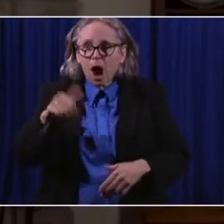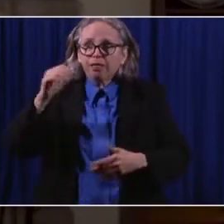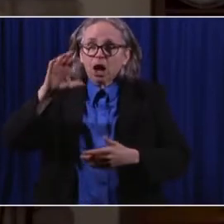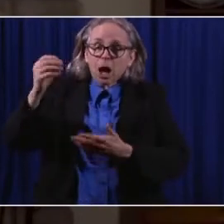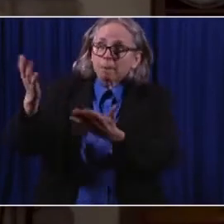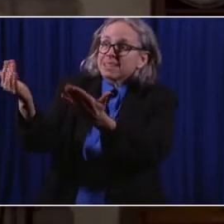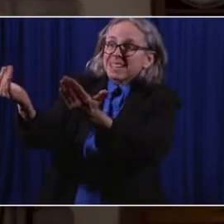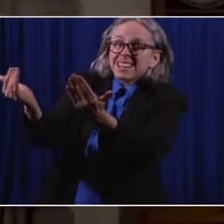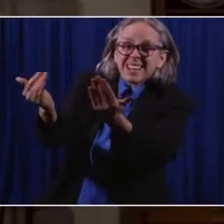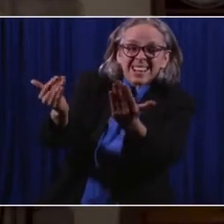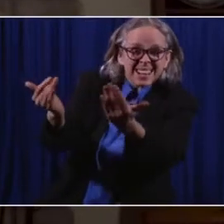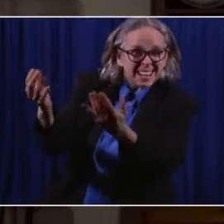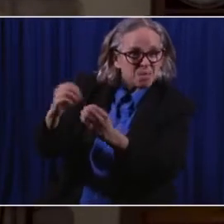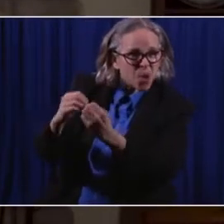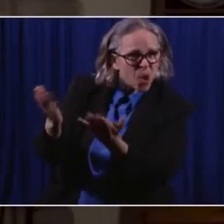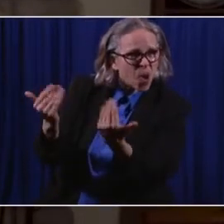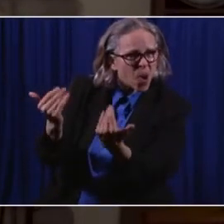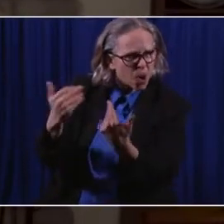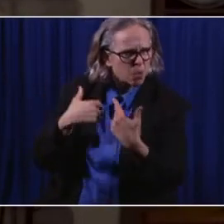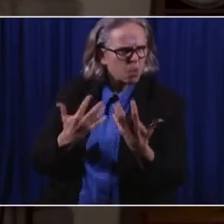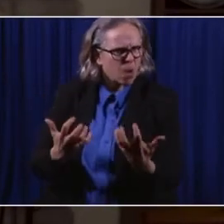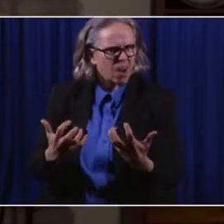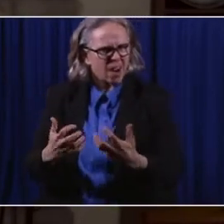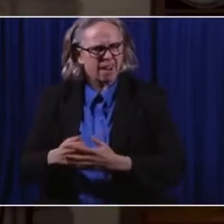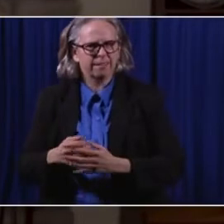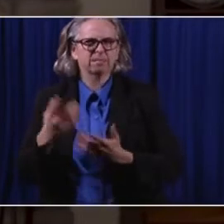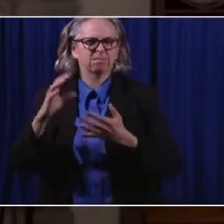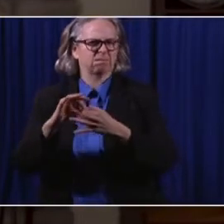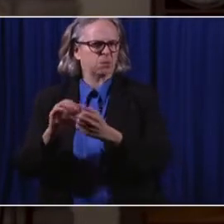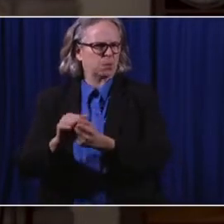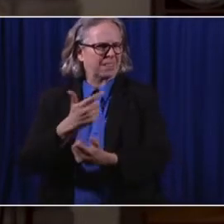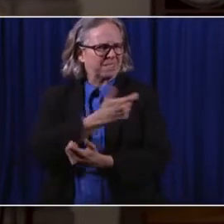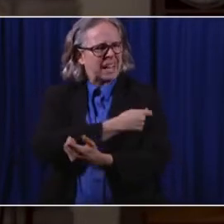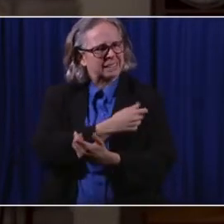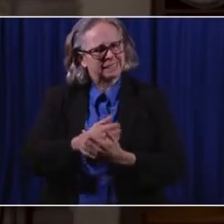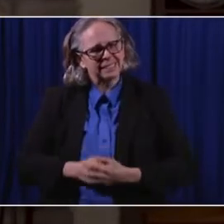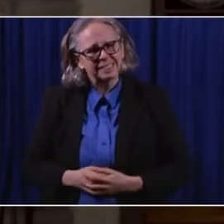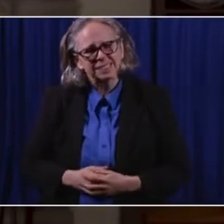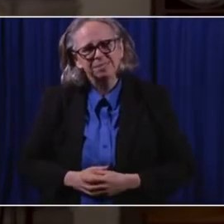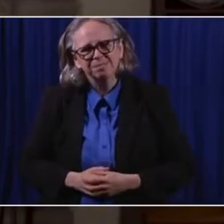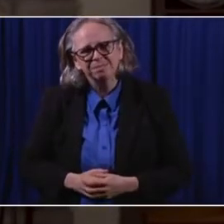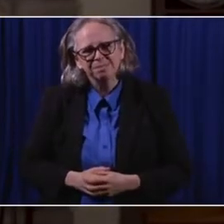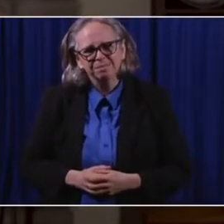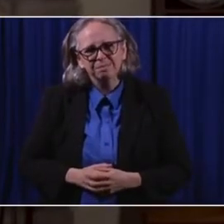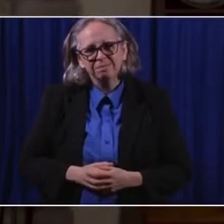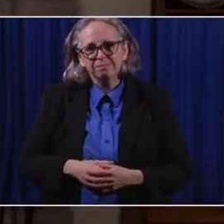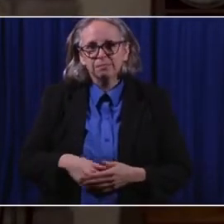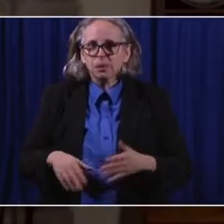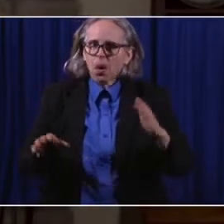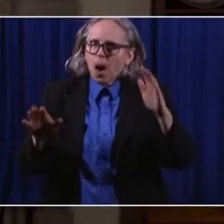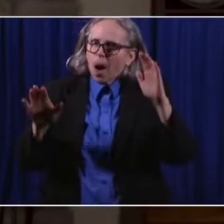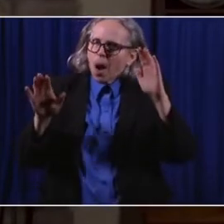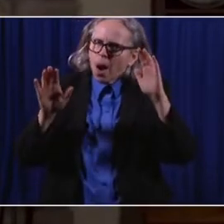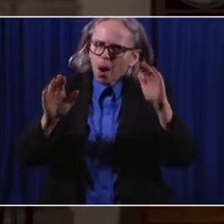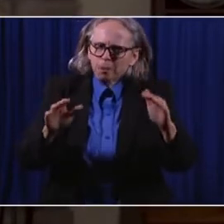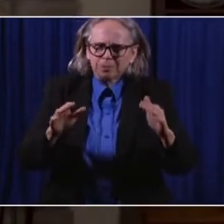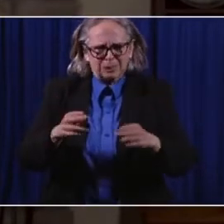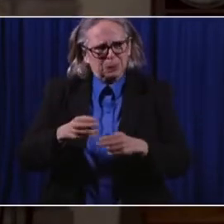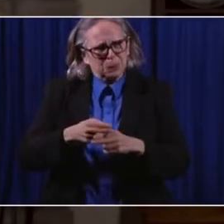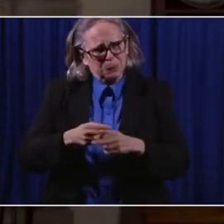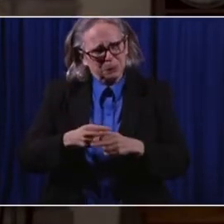companies that will have developed vaccines that are ready to go. So what we hope will occur, what we think will occur,